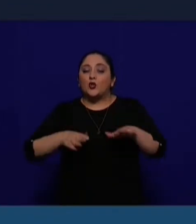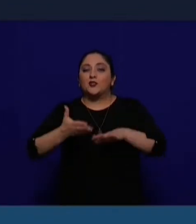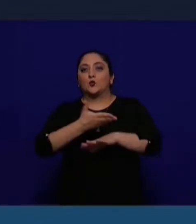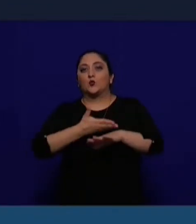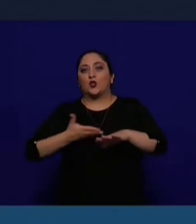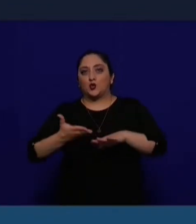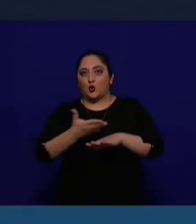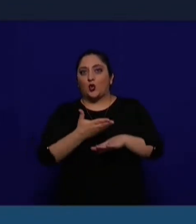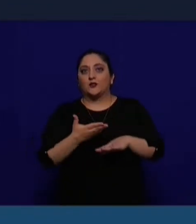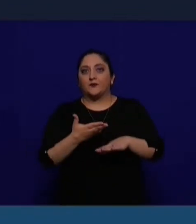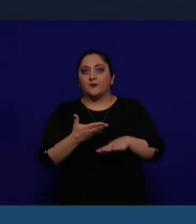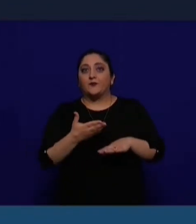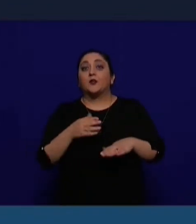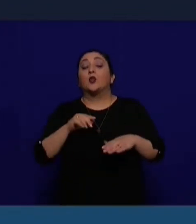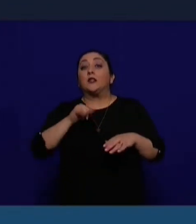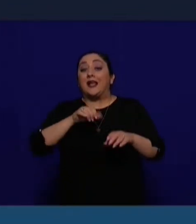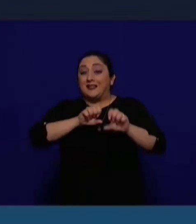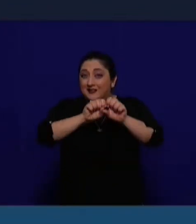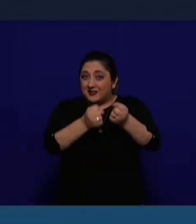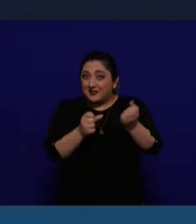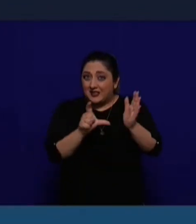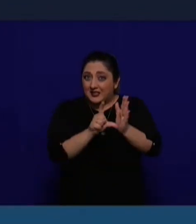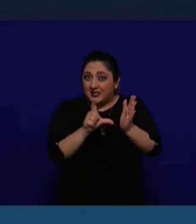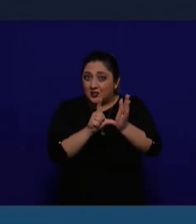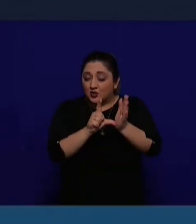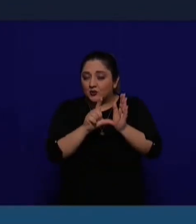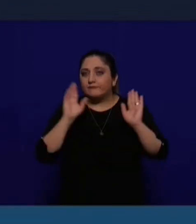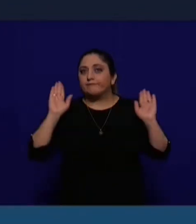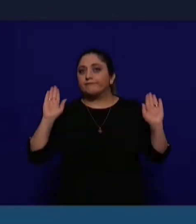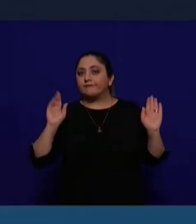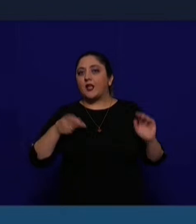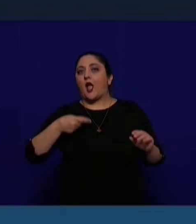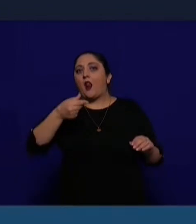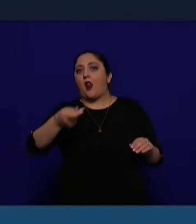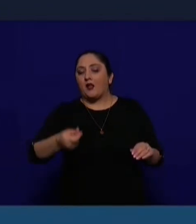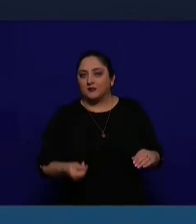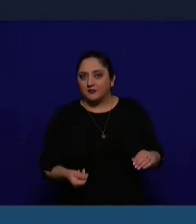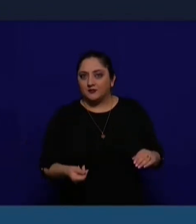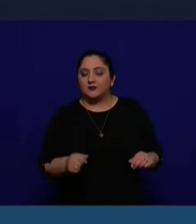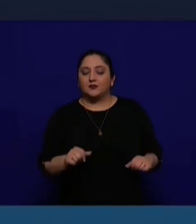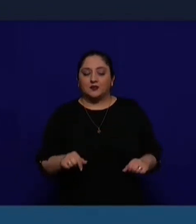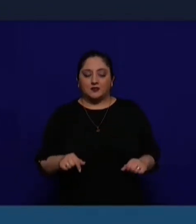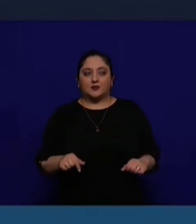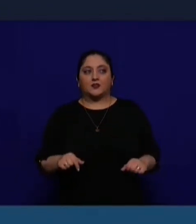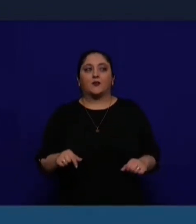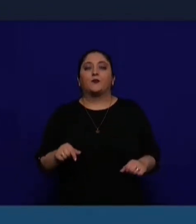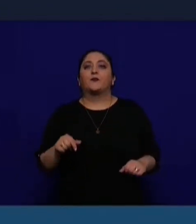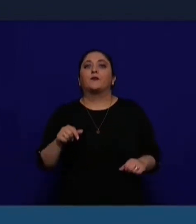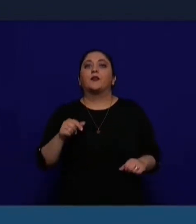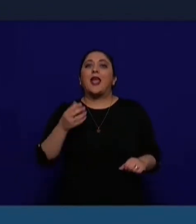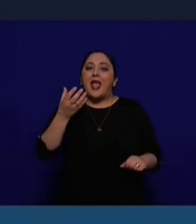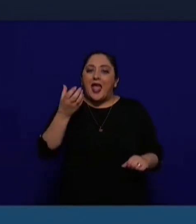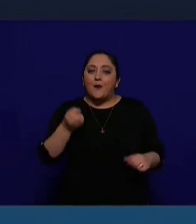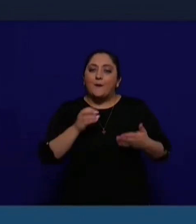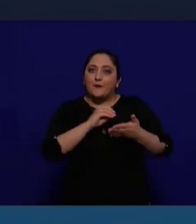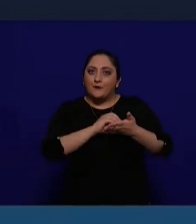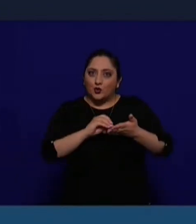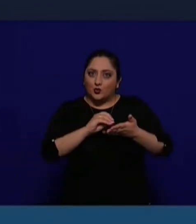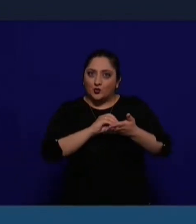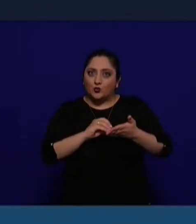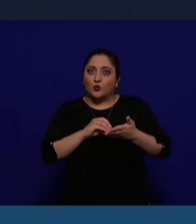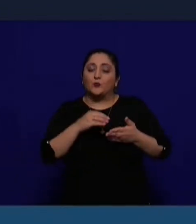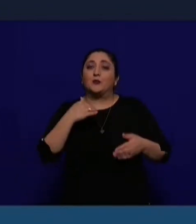dawn il-liġijiet isir l-infurzar. Mill-Public Health Act ukoll hemm li bħala Superintendent tas-Saħħa Pubblika nista' nagħti